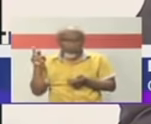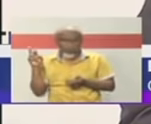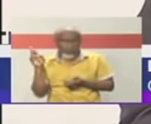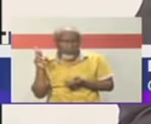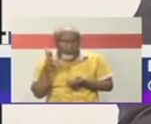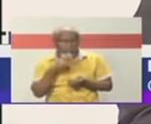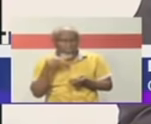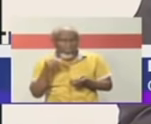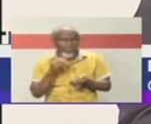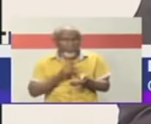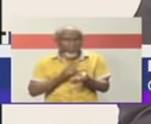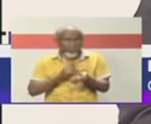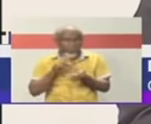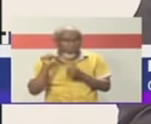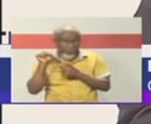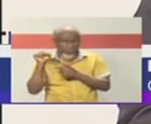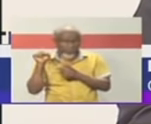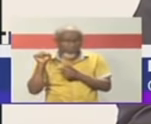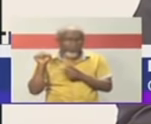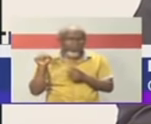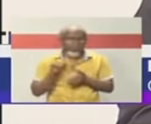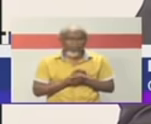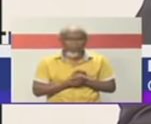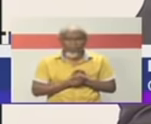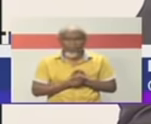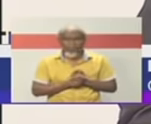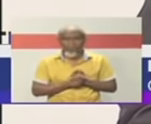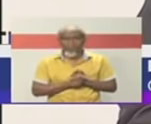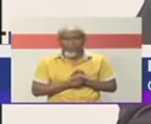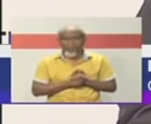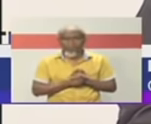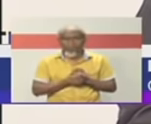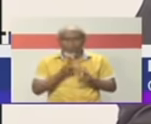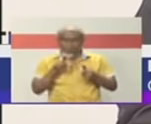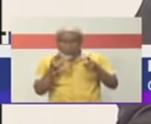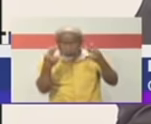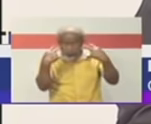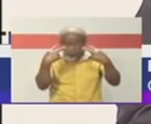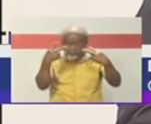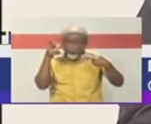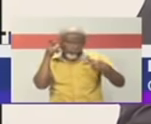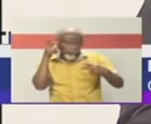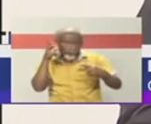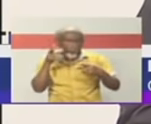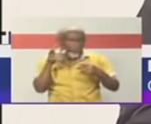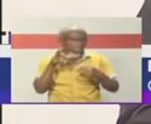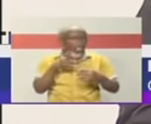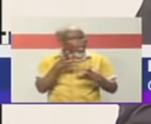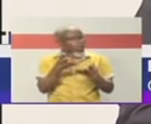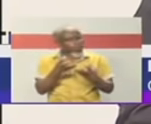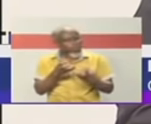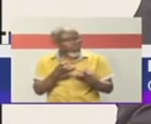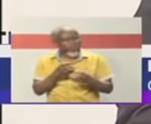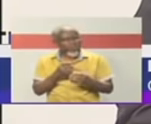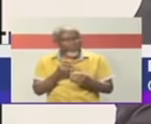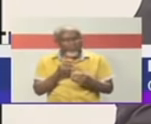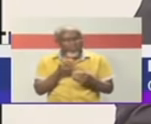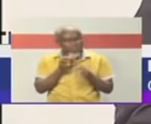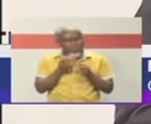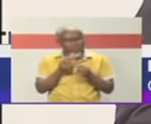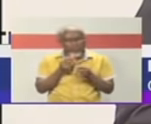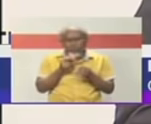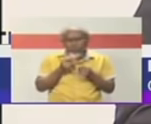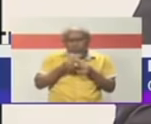Singh, to the media and members of the listening and viewing public. I do want to spend just a little while giving